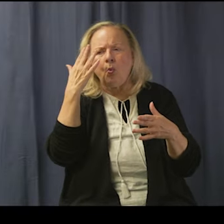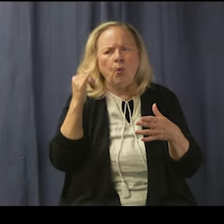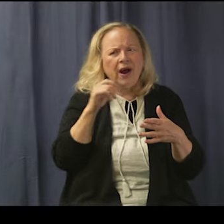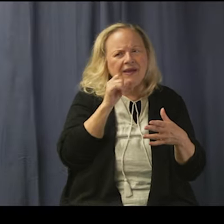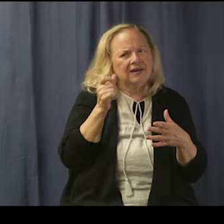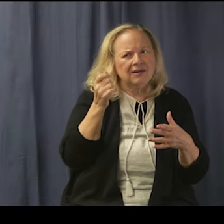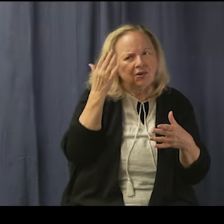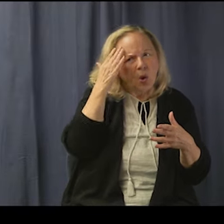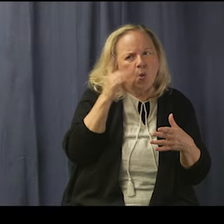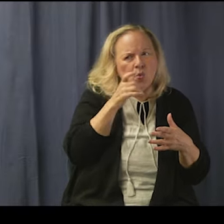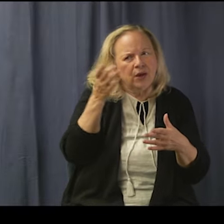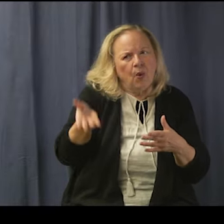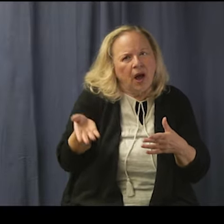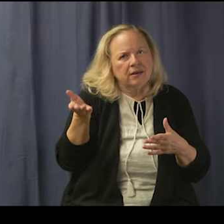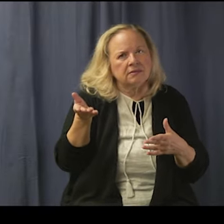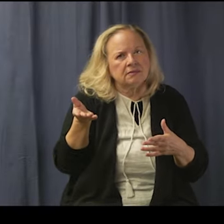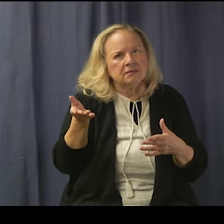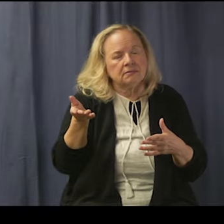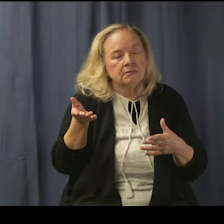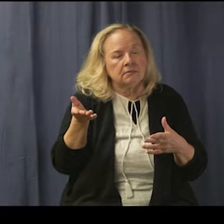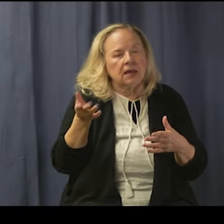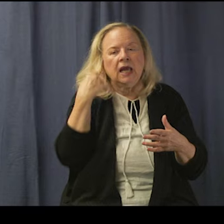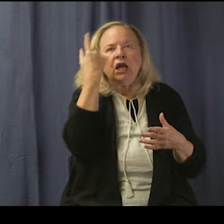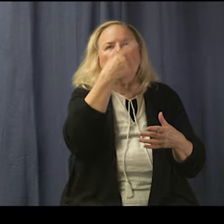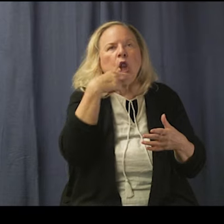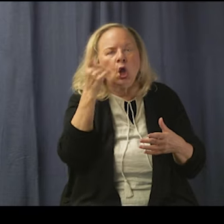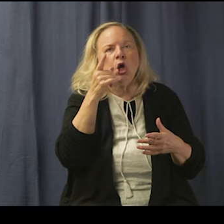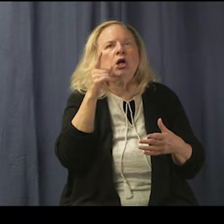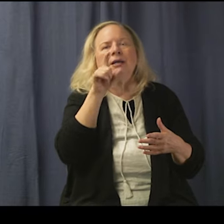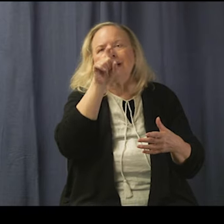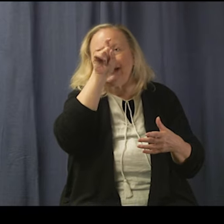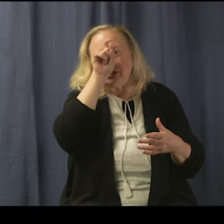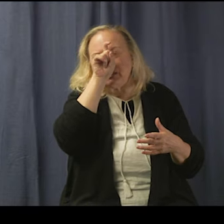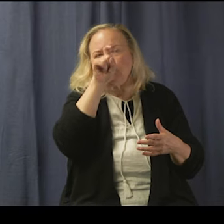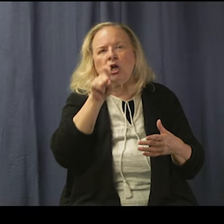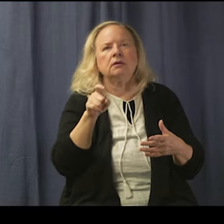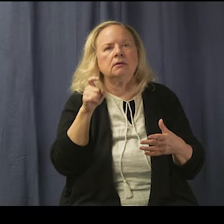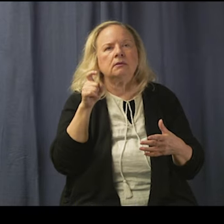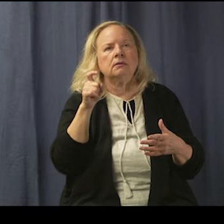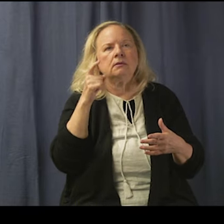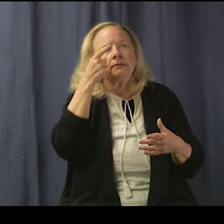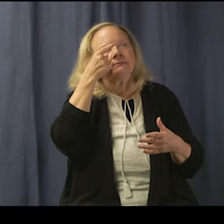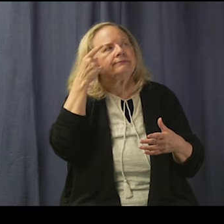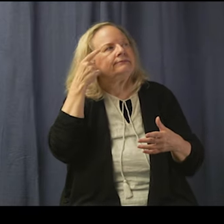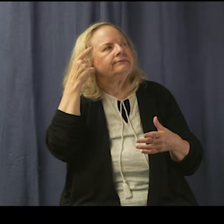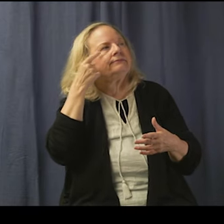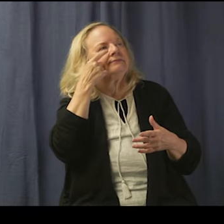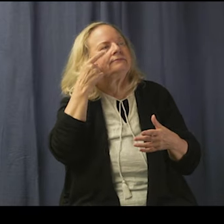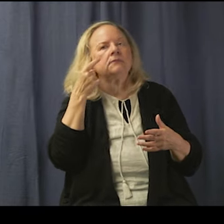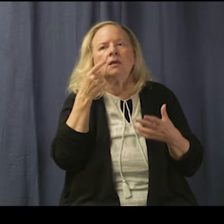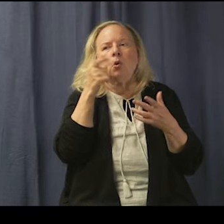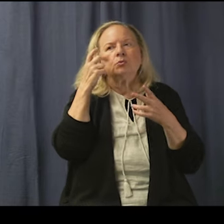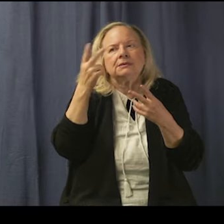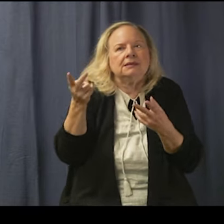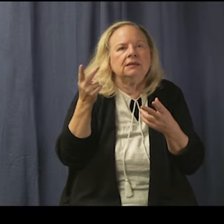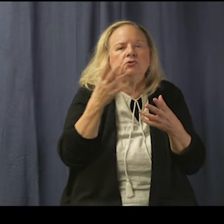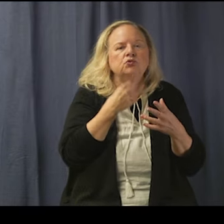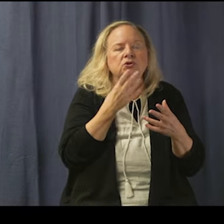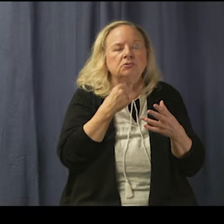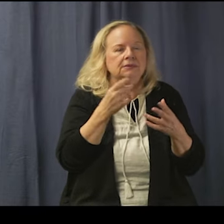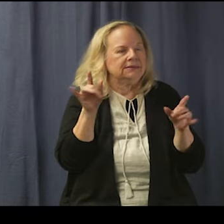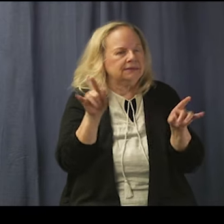recognize him? He looked Egyptian. He talked Egyptian. And why don't the Jews recognize